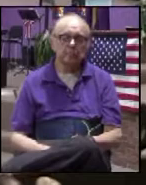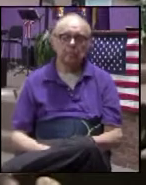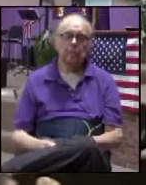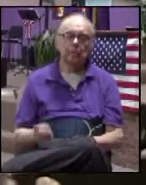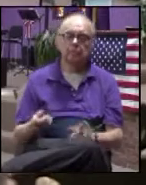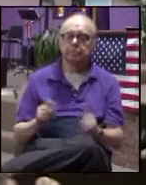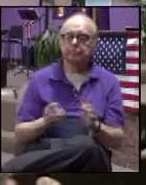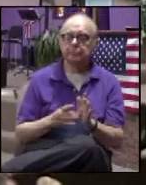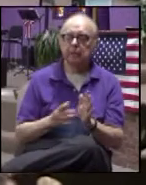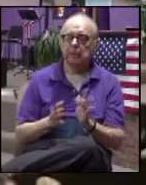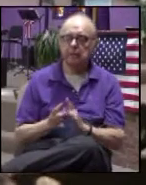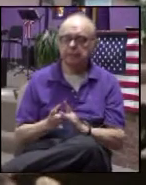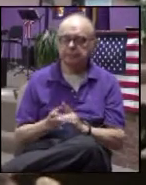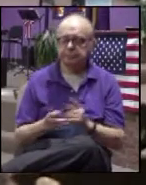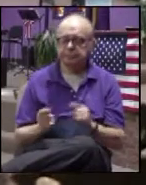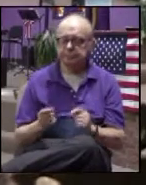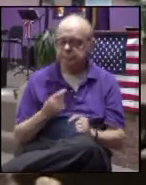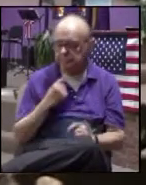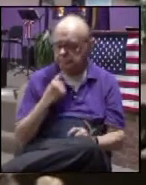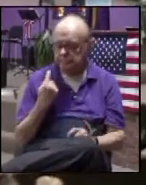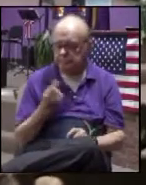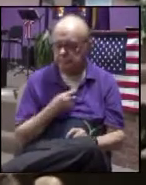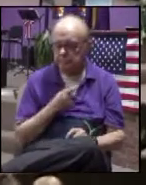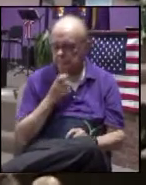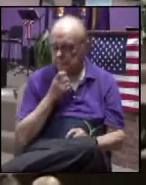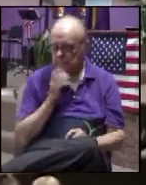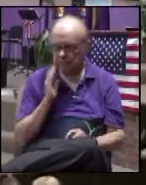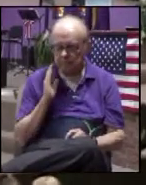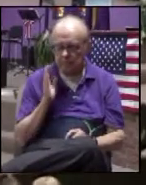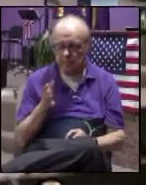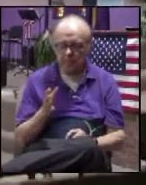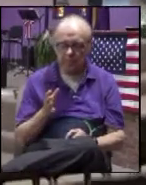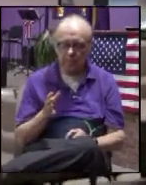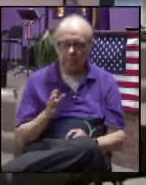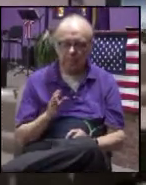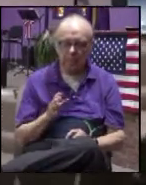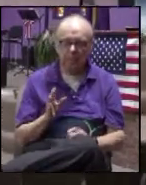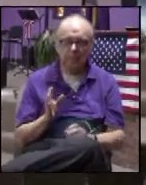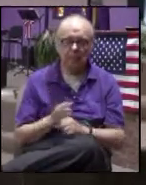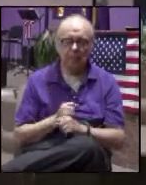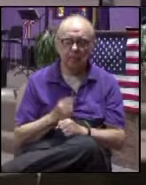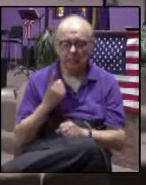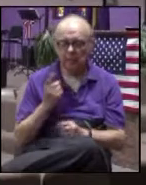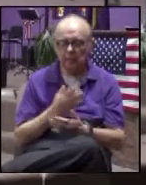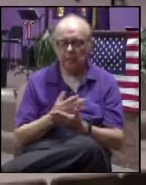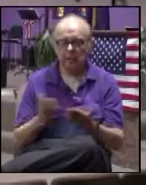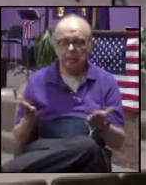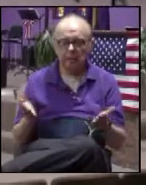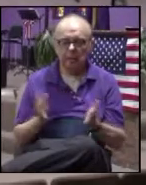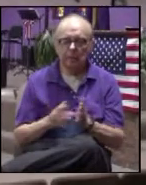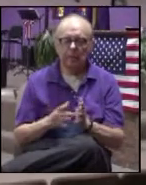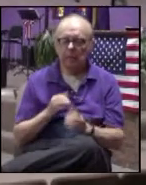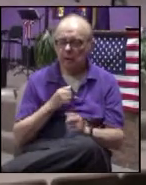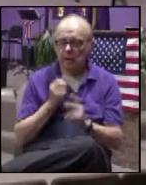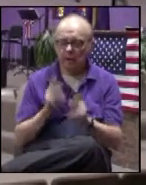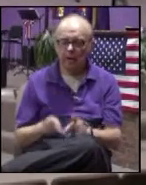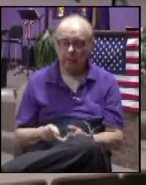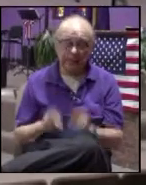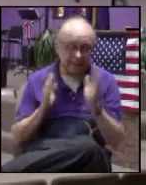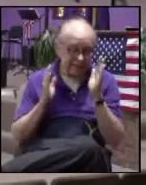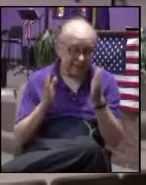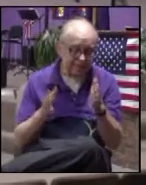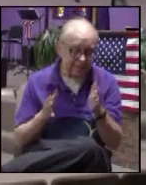And when Jesus is trying to tell us who's your one, we need to understand these things. He's telling everybody, he's saying,